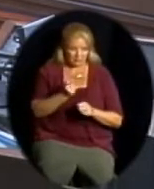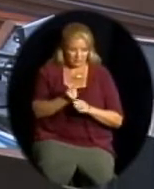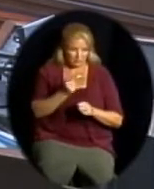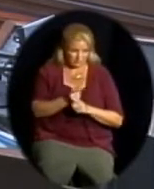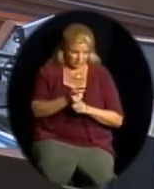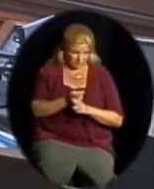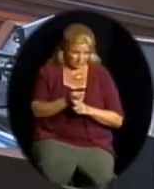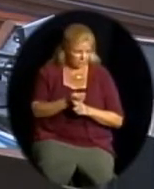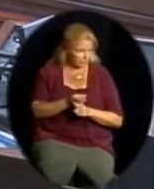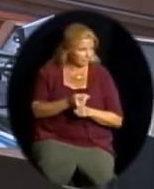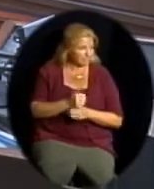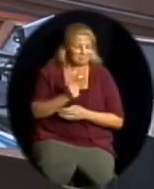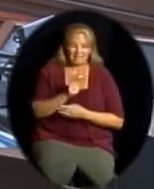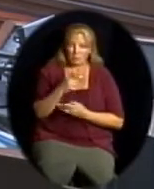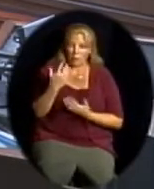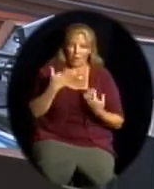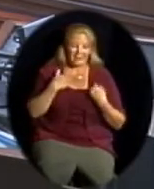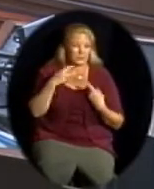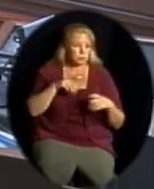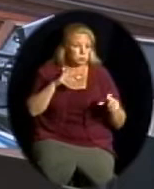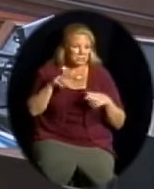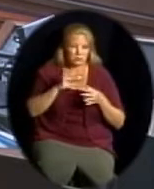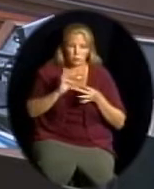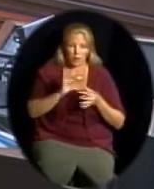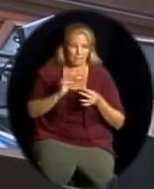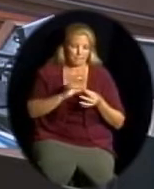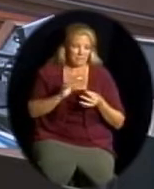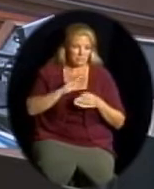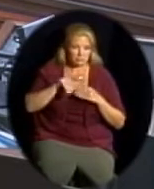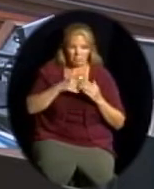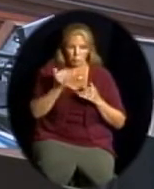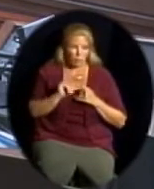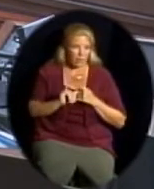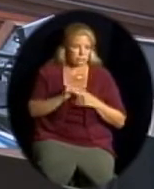any questions or comments on any of those?